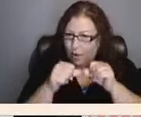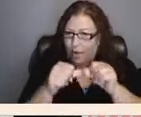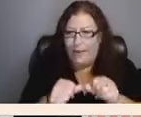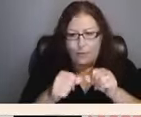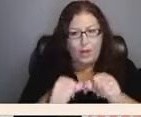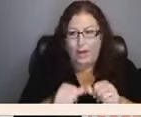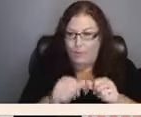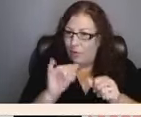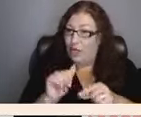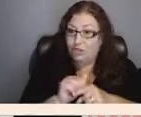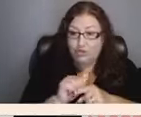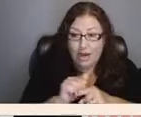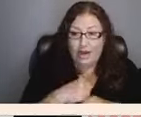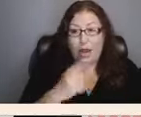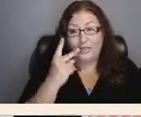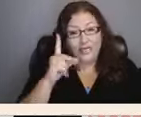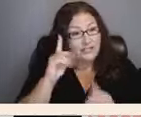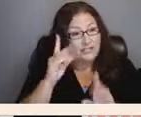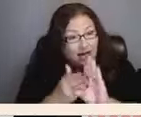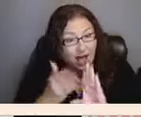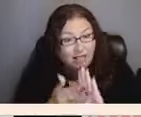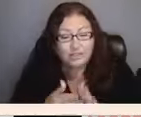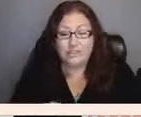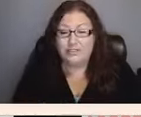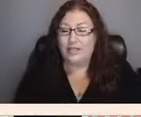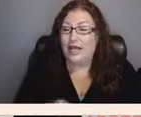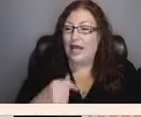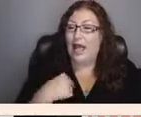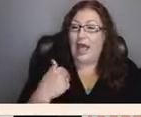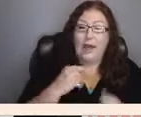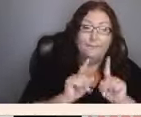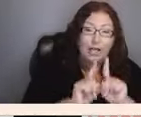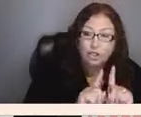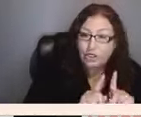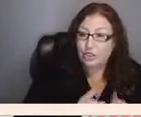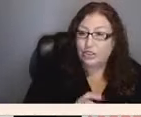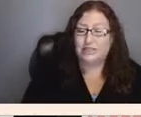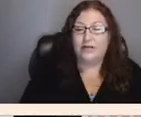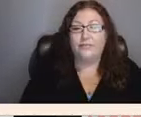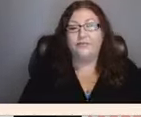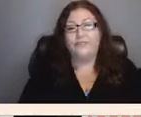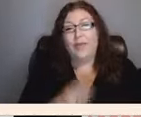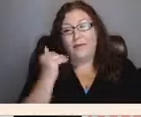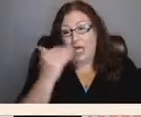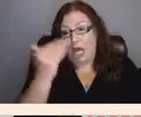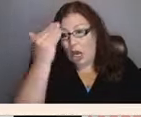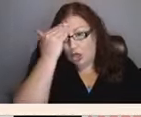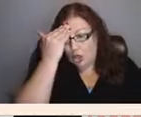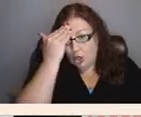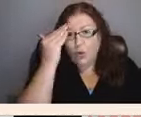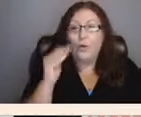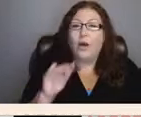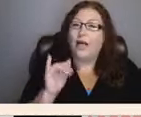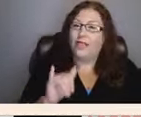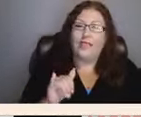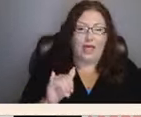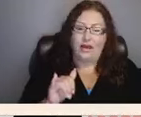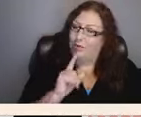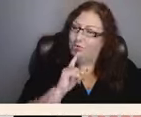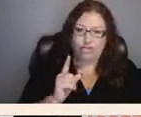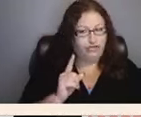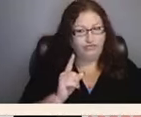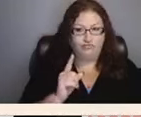seeing a psychologist, had mentors, because I knew I was just driven